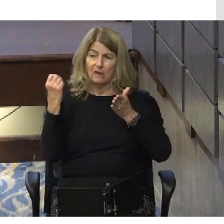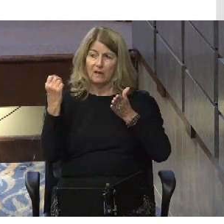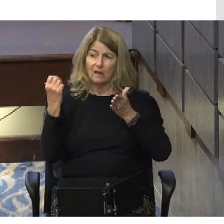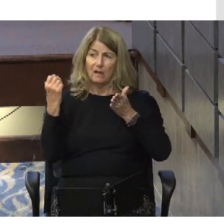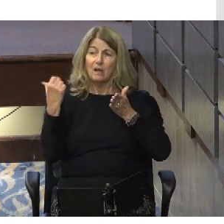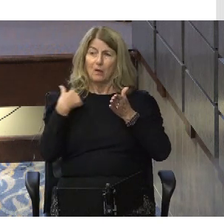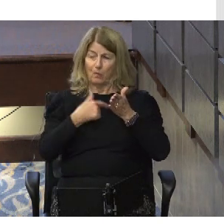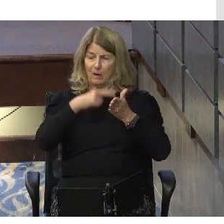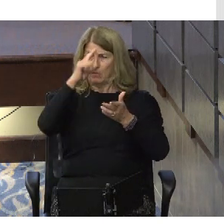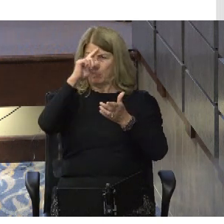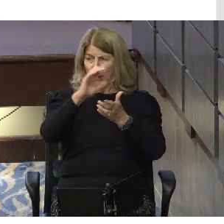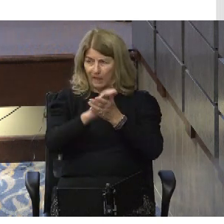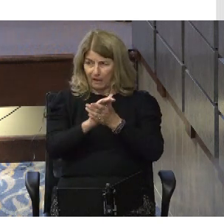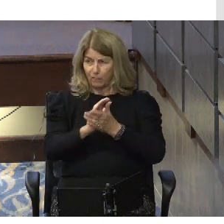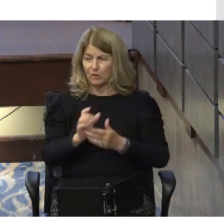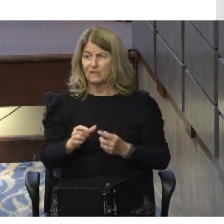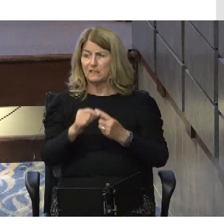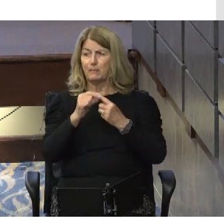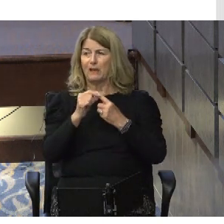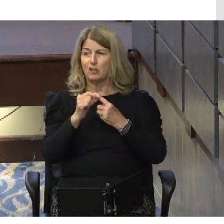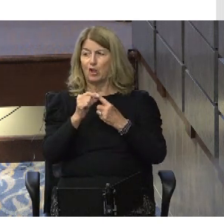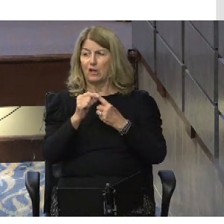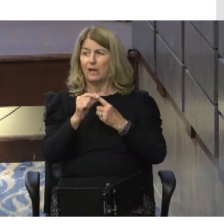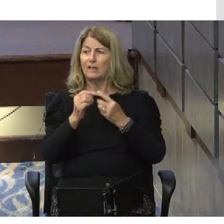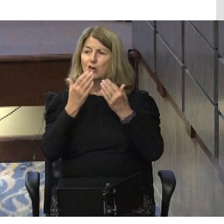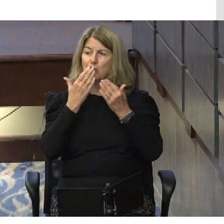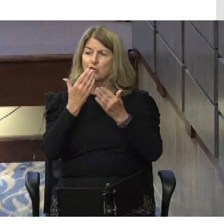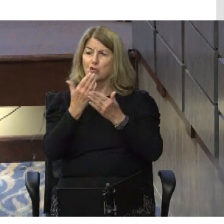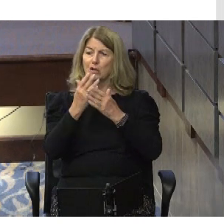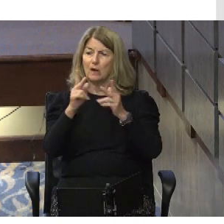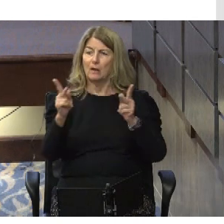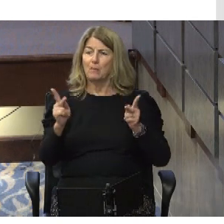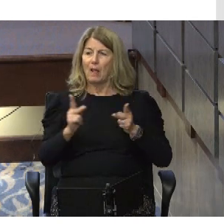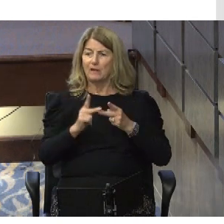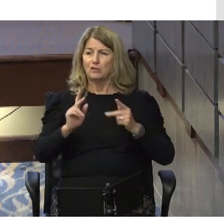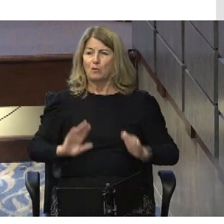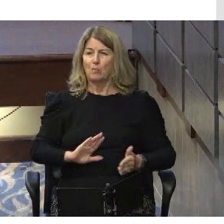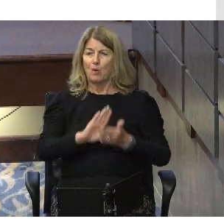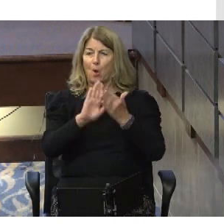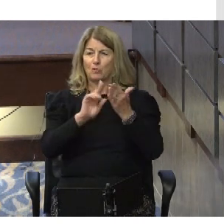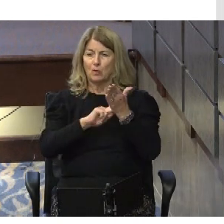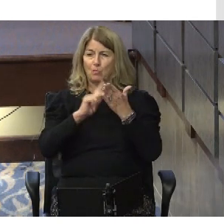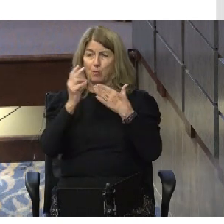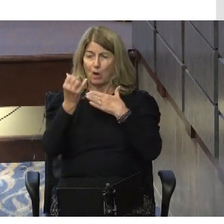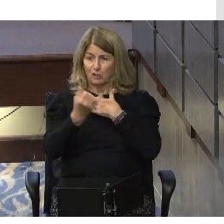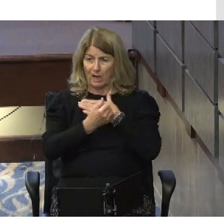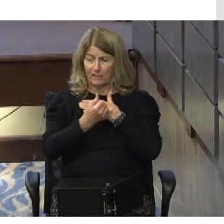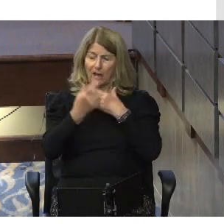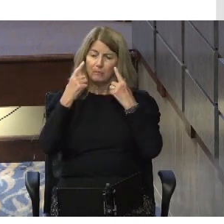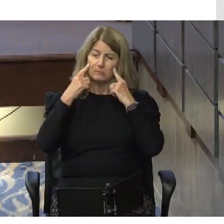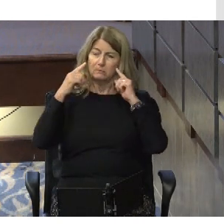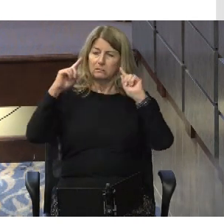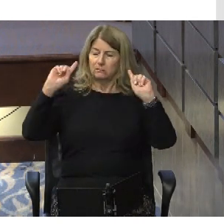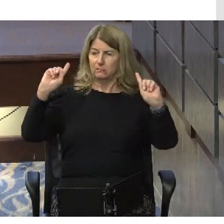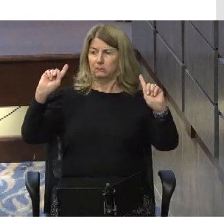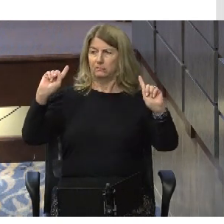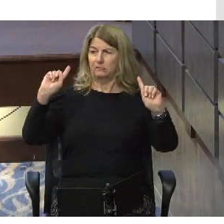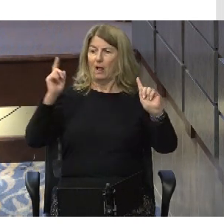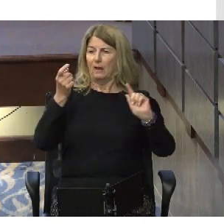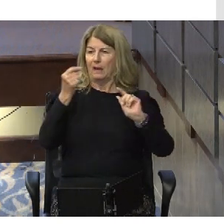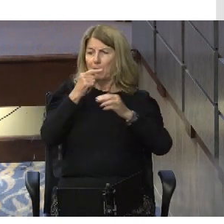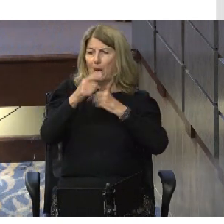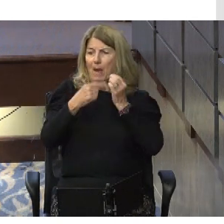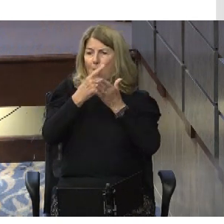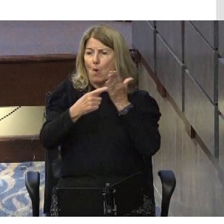we're especially in a good place to approach this project and pull it off successfully. A little bit about what we do